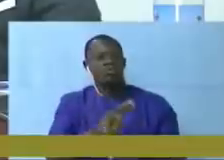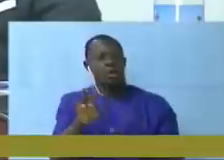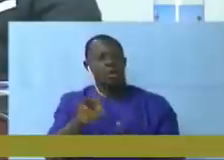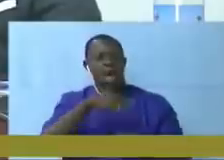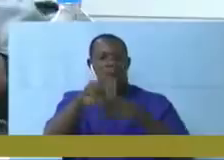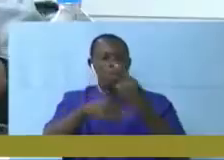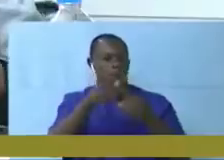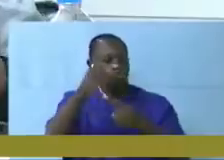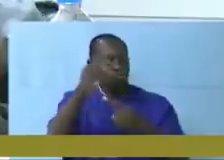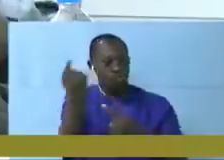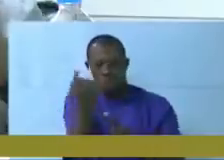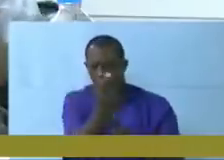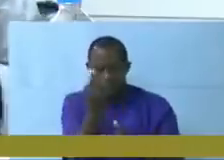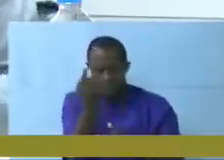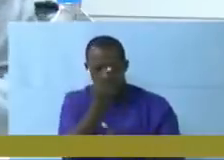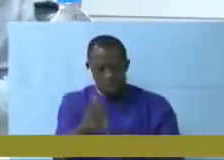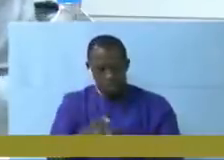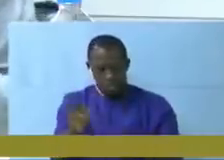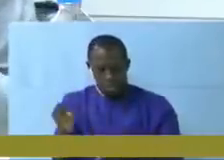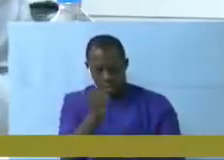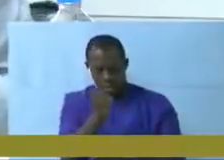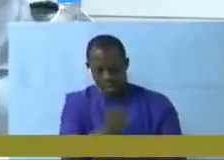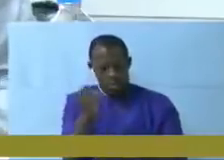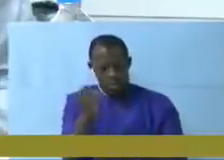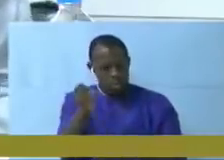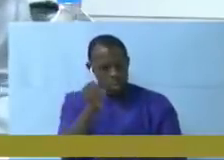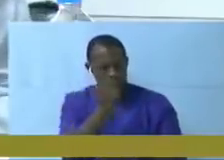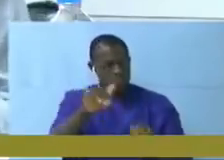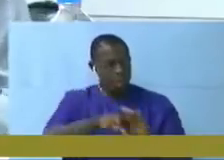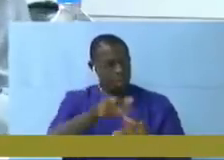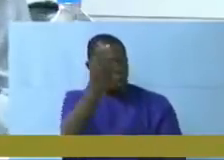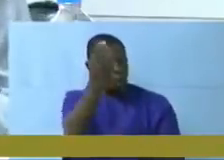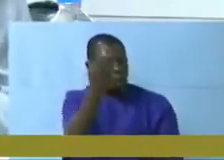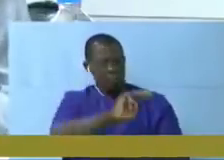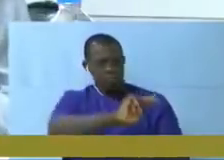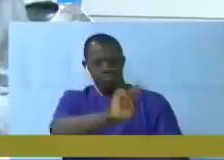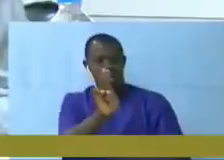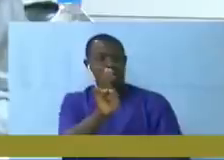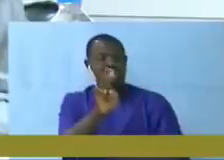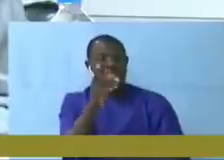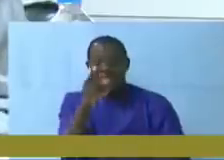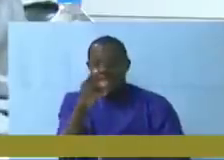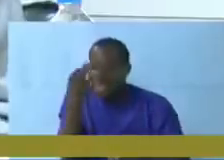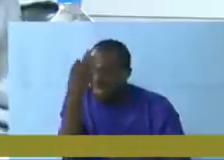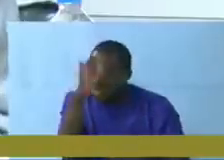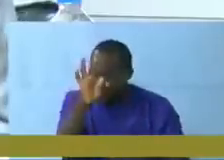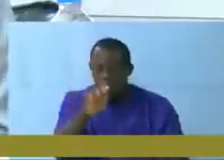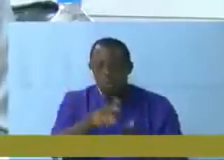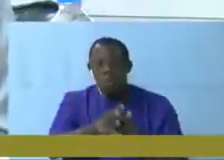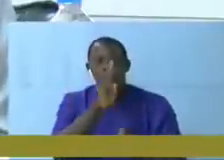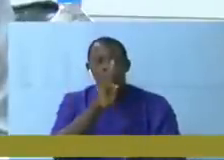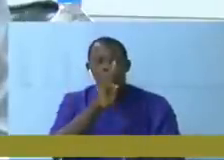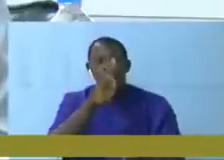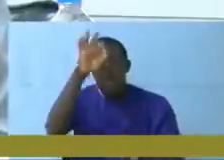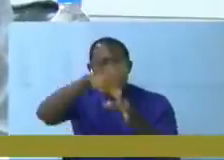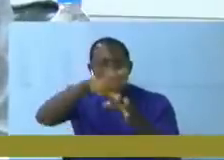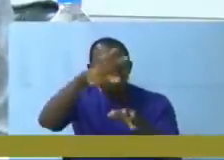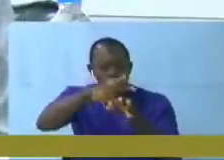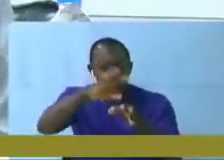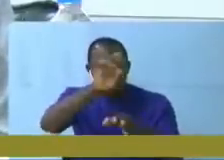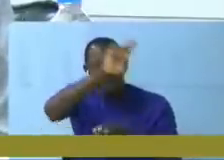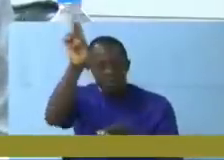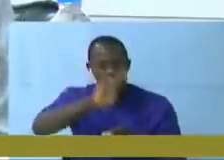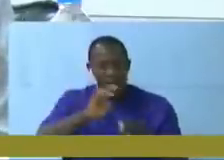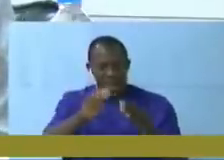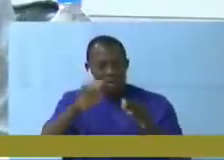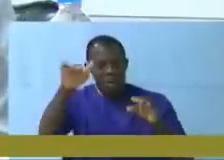about nominated members, even elected members could be kicked out of parliament. Nekku rek sax ci ay waytane fi nga